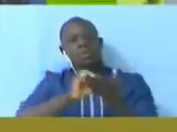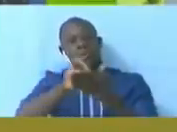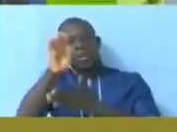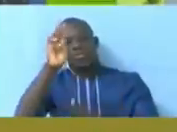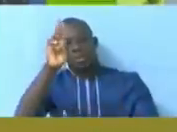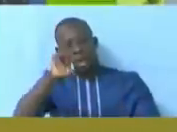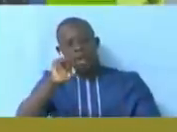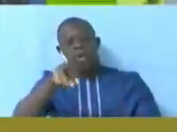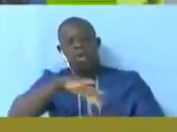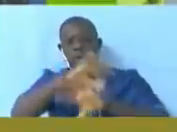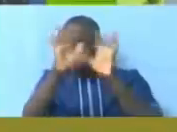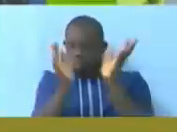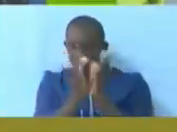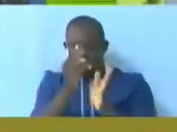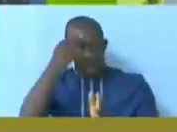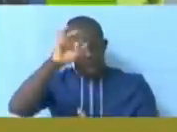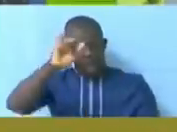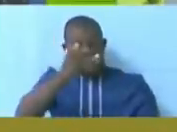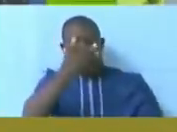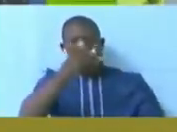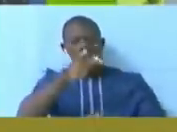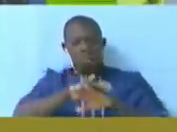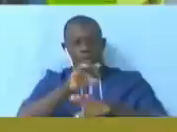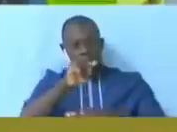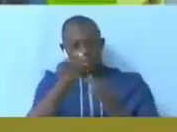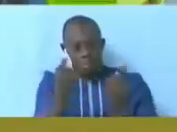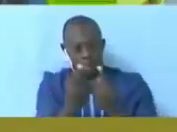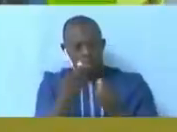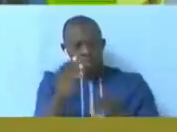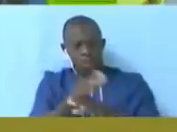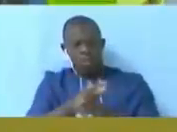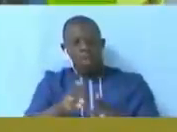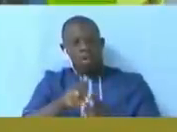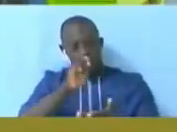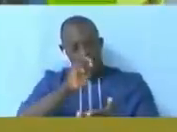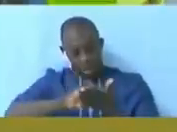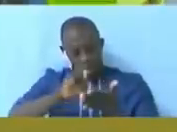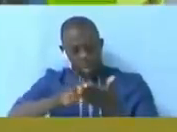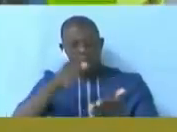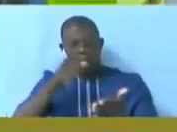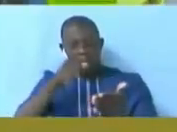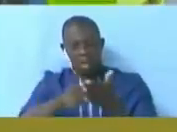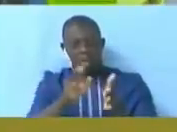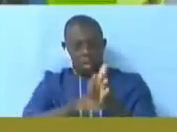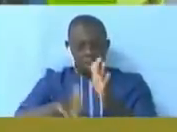They all agreed over that. He wrote a letter and forwarded the report.